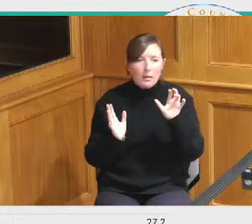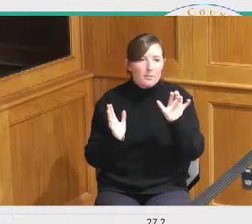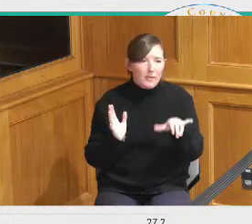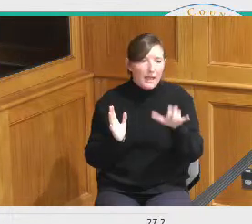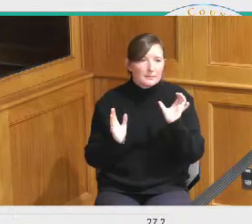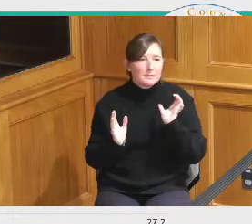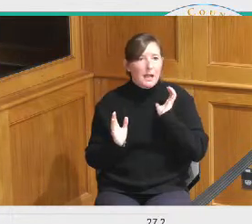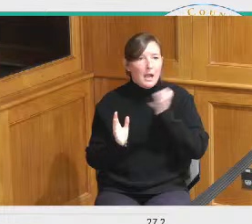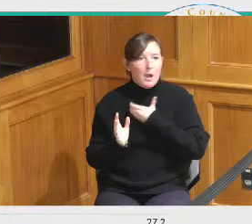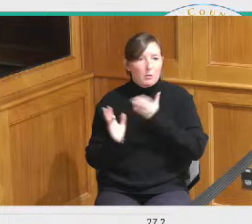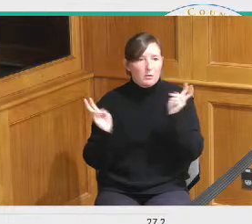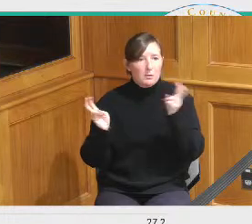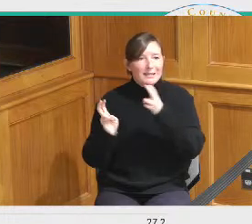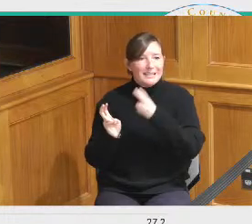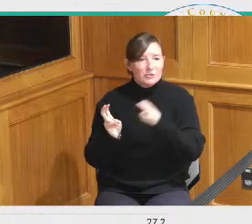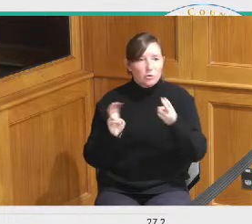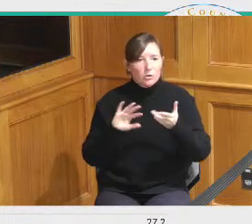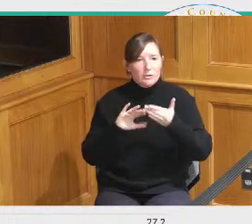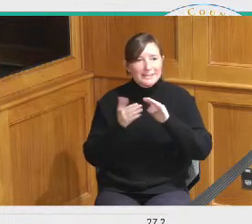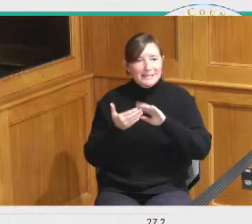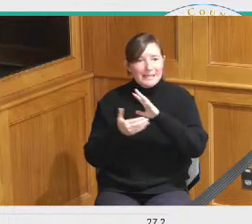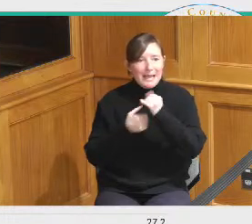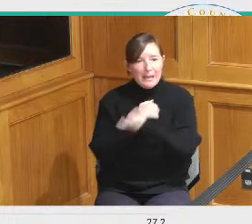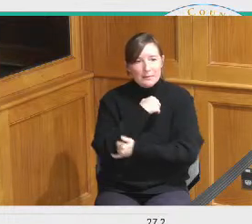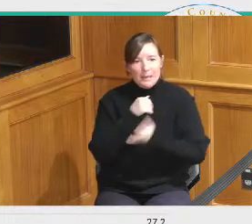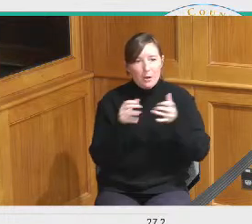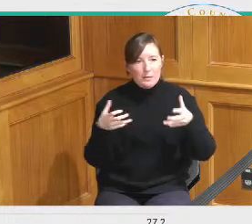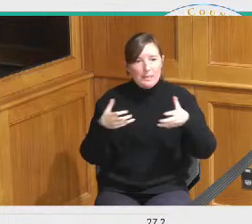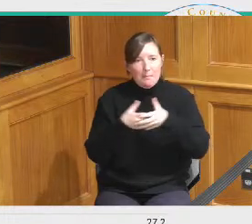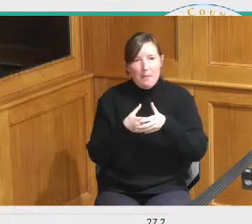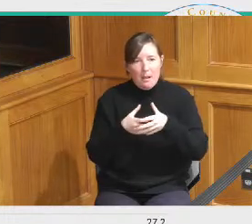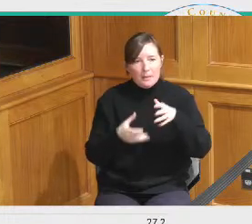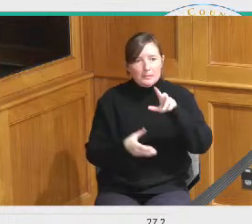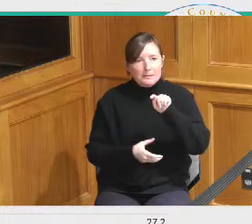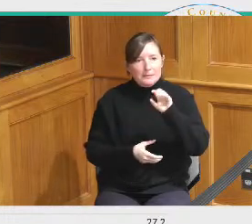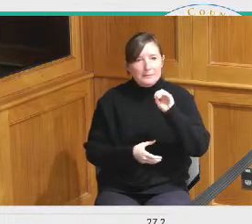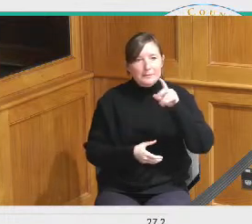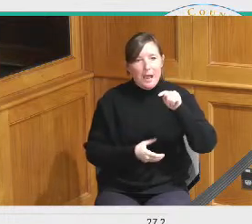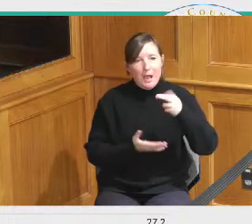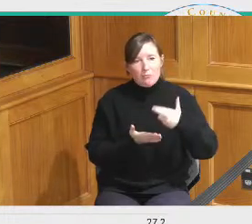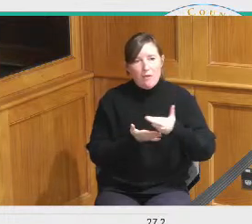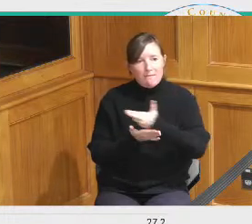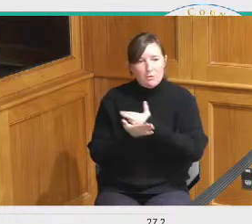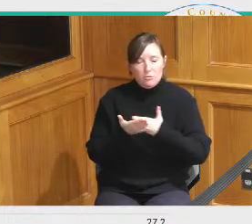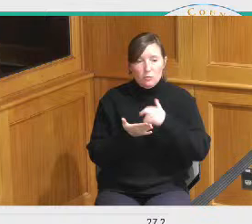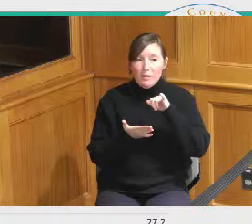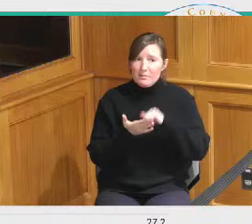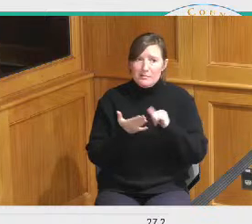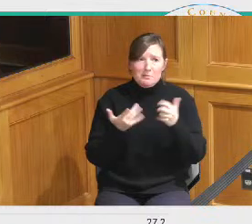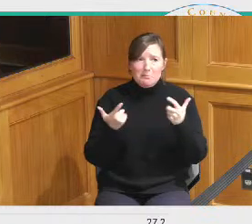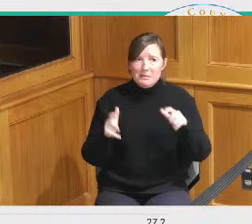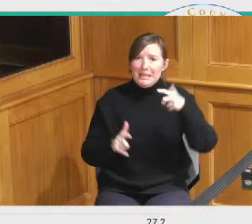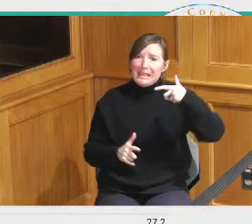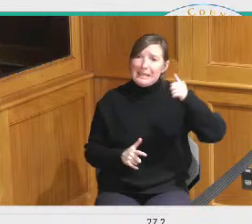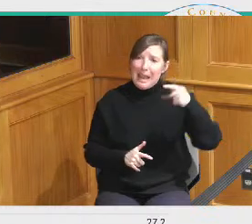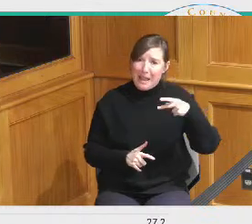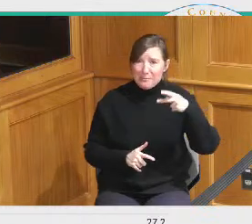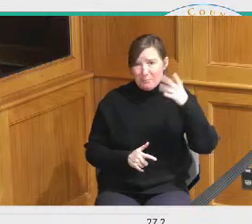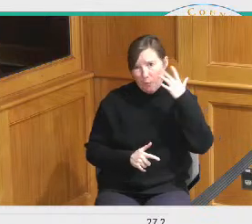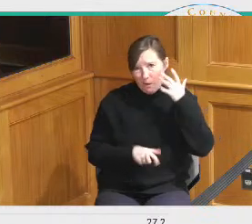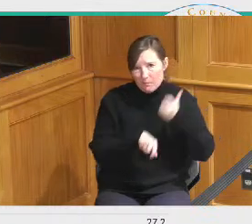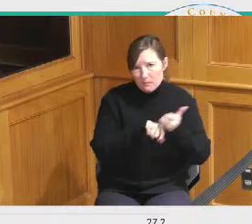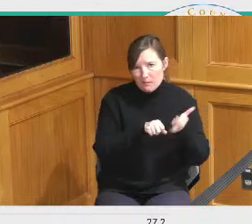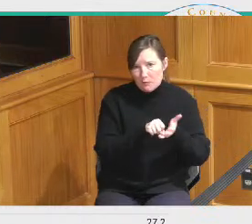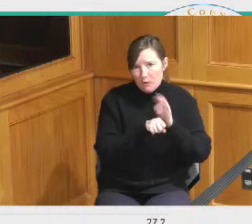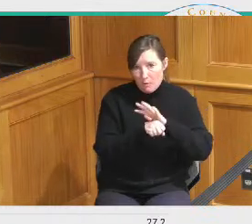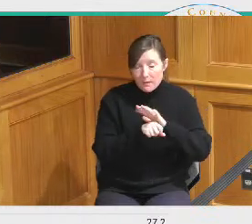and city and county combined TOT revenue. So you can see that just the huge gap there for COVID. But